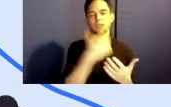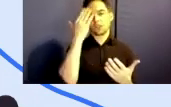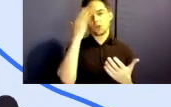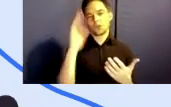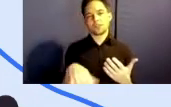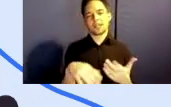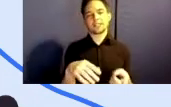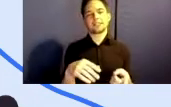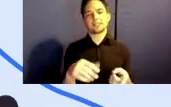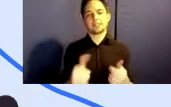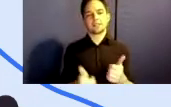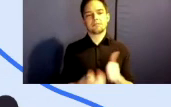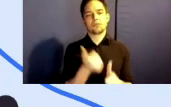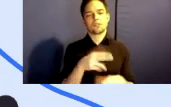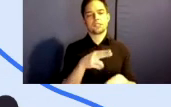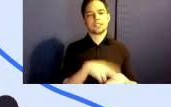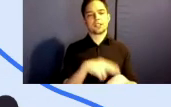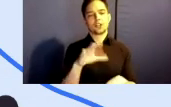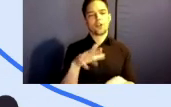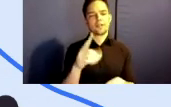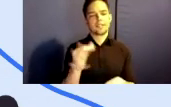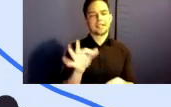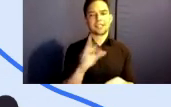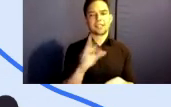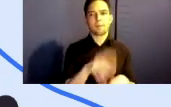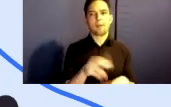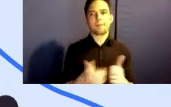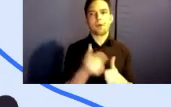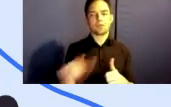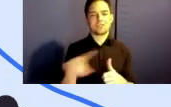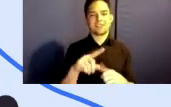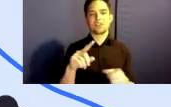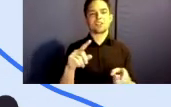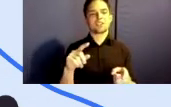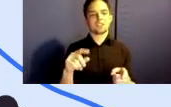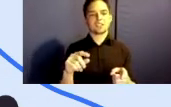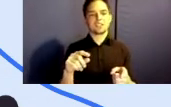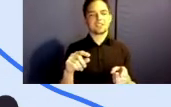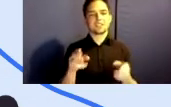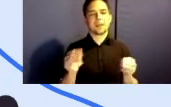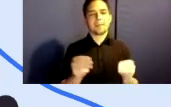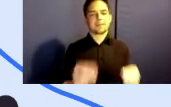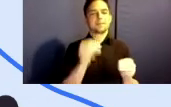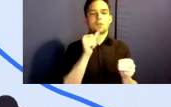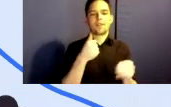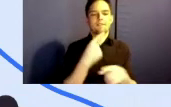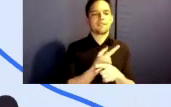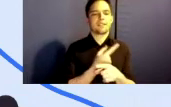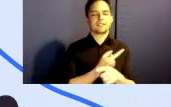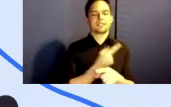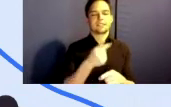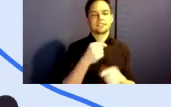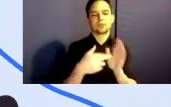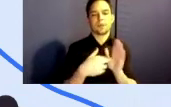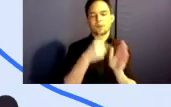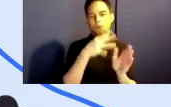of national kind of COVID-19 response or mechanism do not have adequate women. And we see the result is